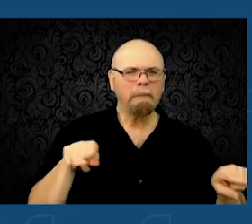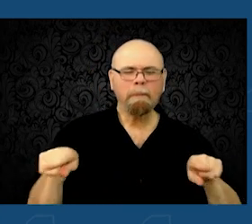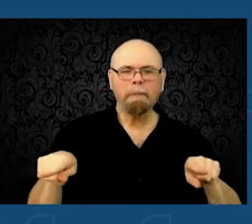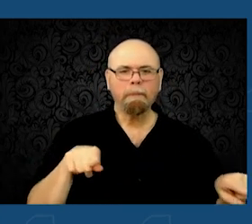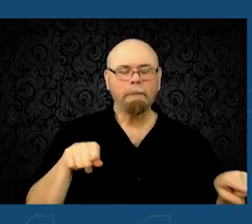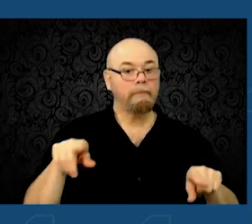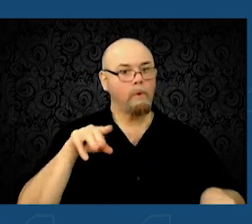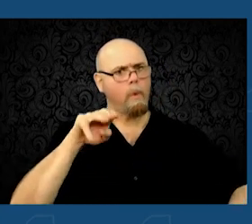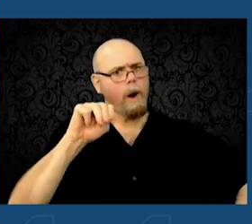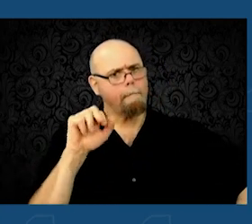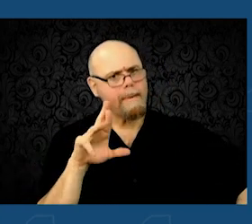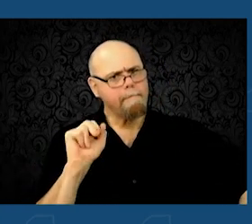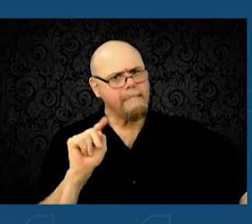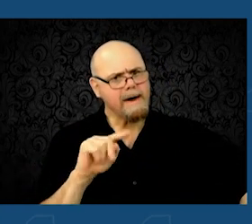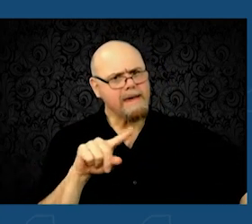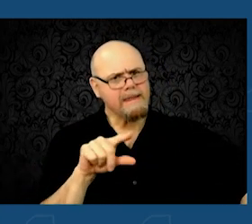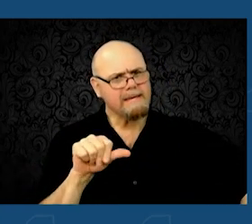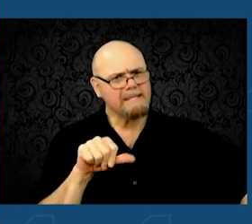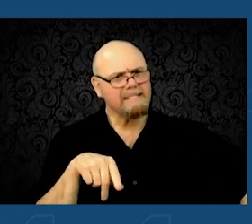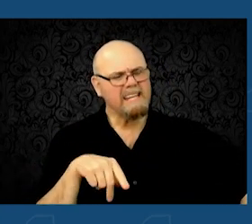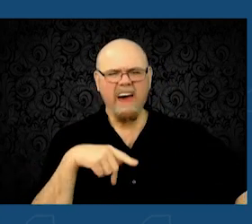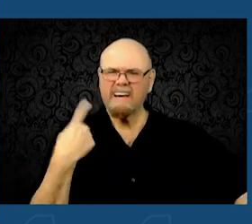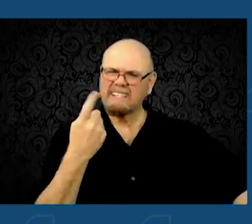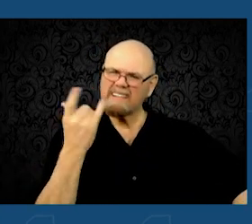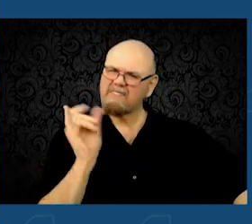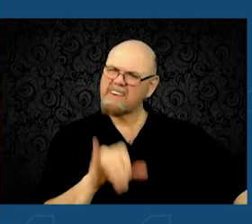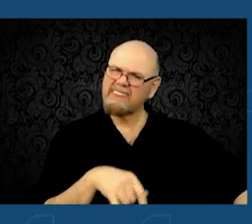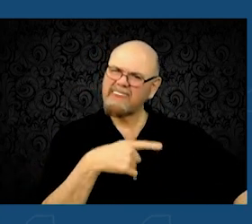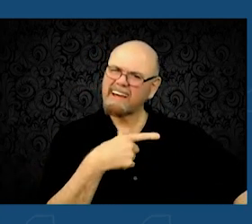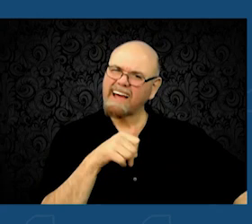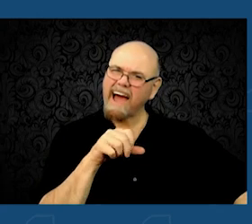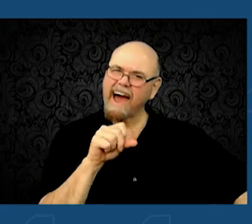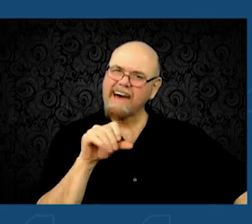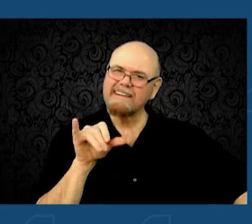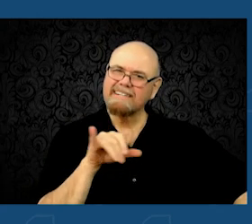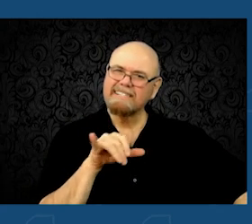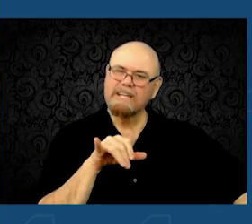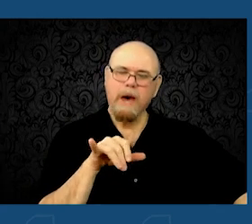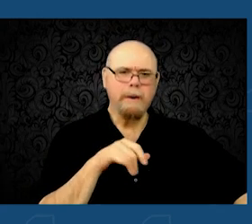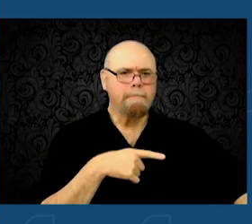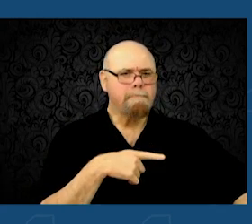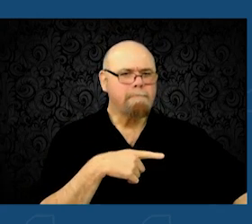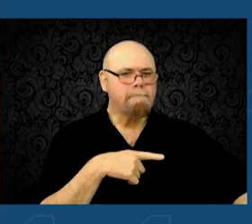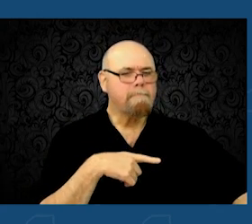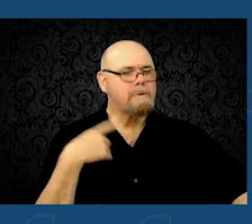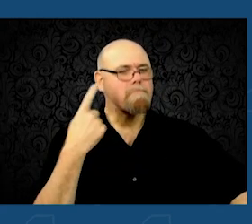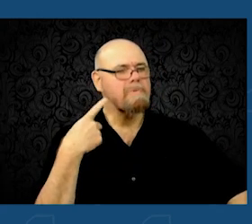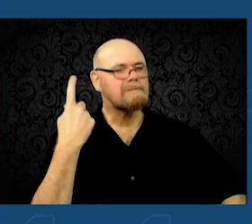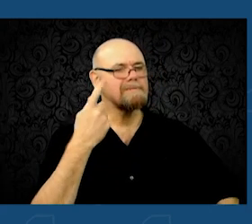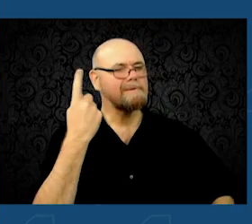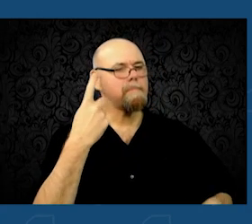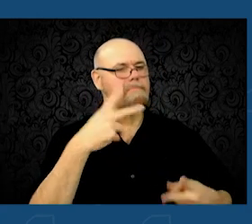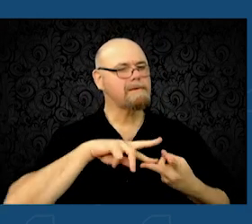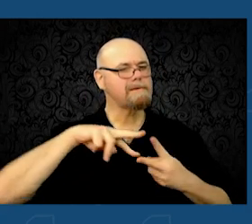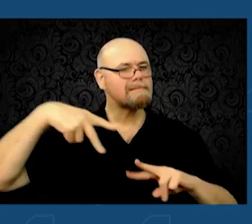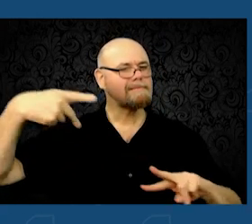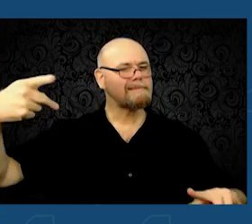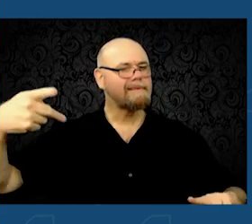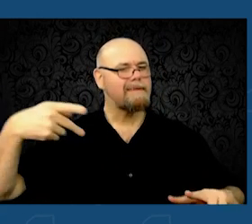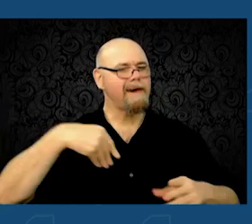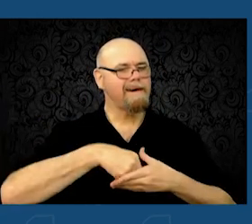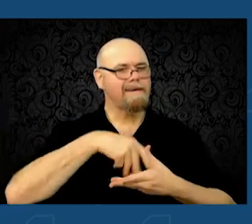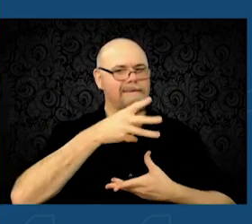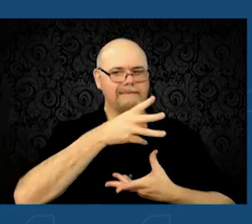Maritza? Something just like Kaz. It must be in the DNA. It must be in the